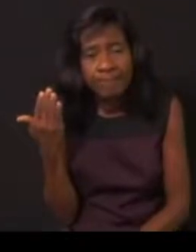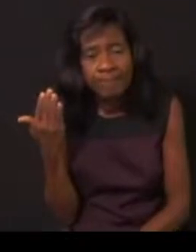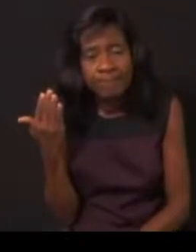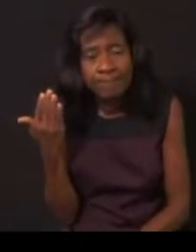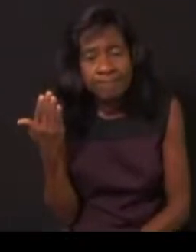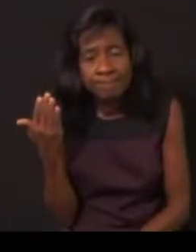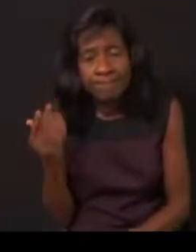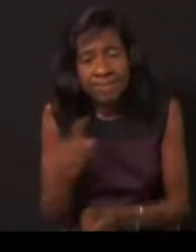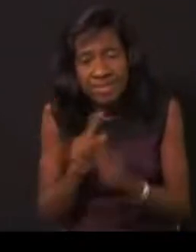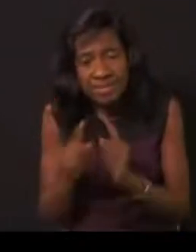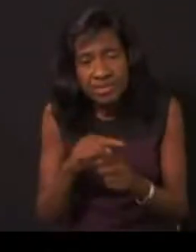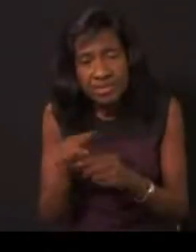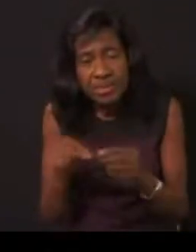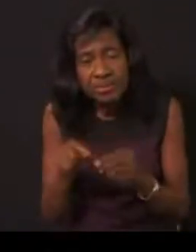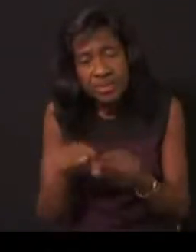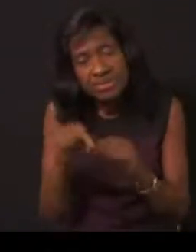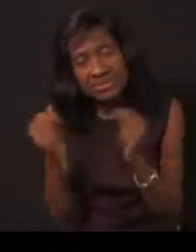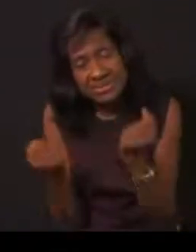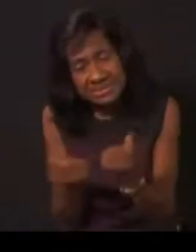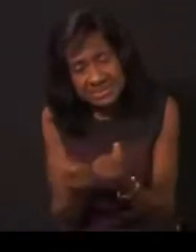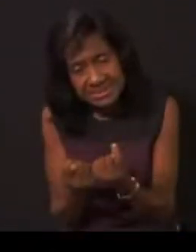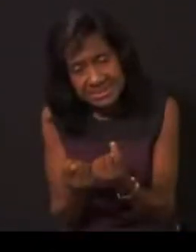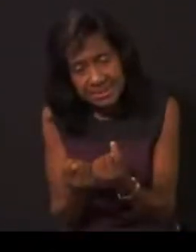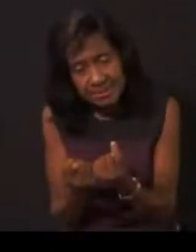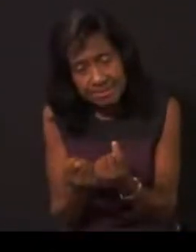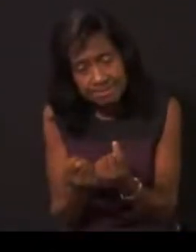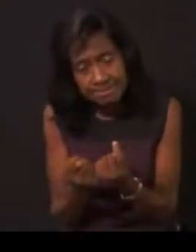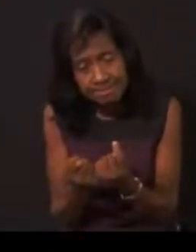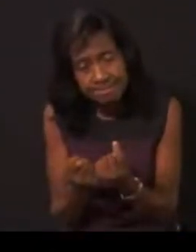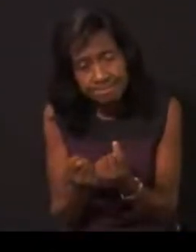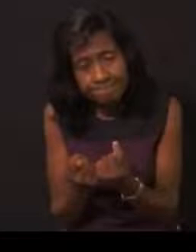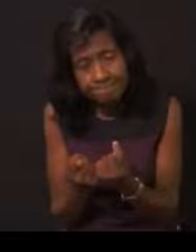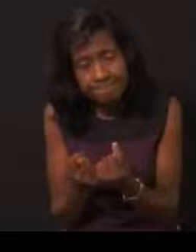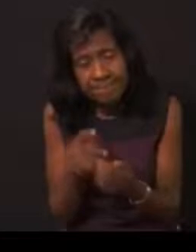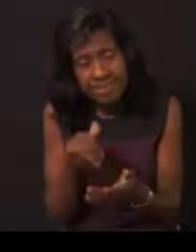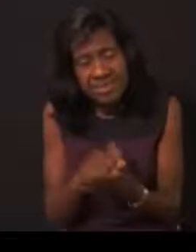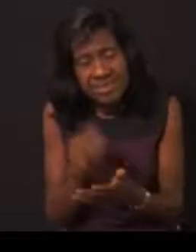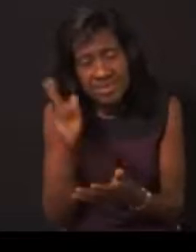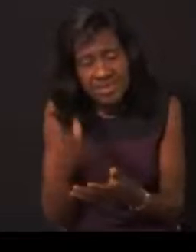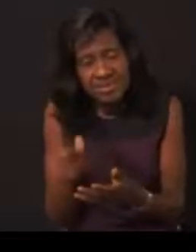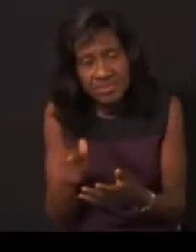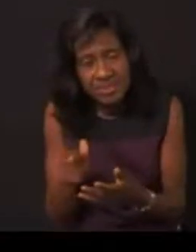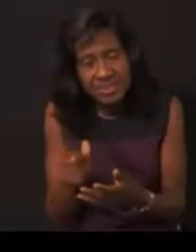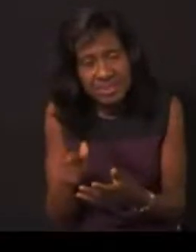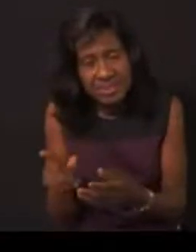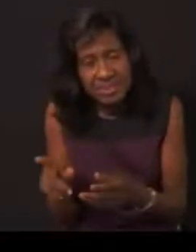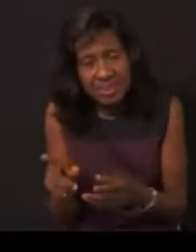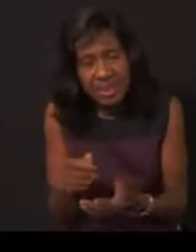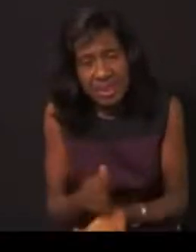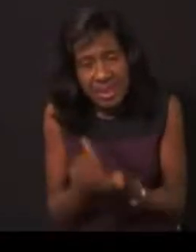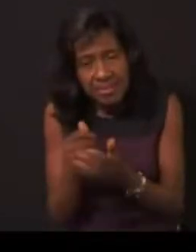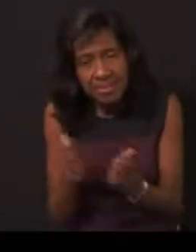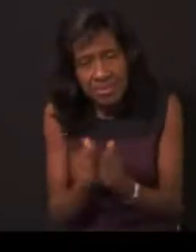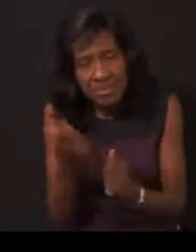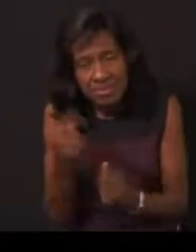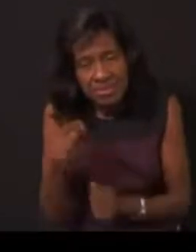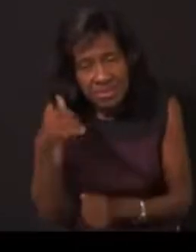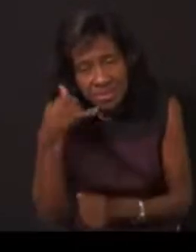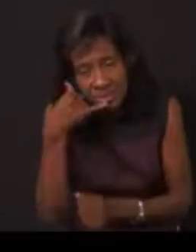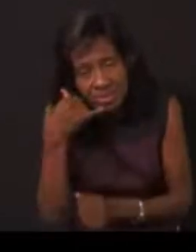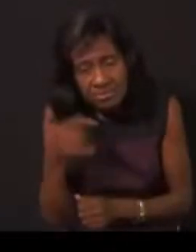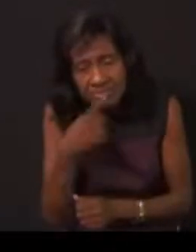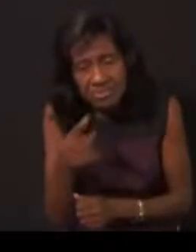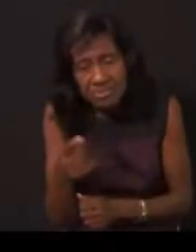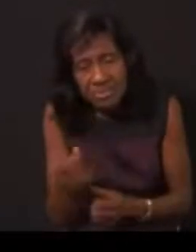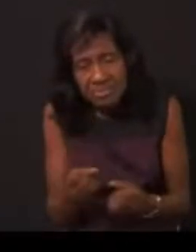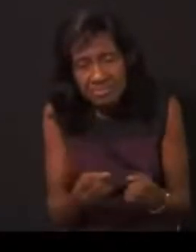would be tasked with taking care of these household calls and seeing to it that the hundreds of people who are stranded